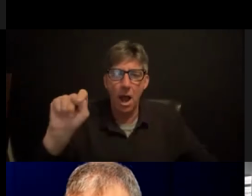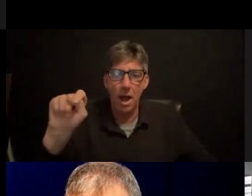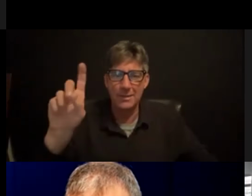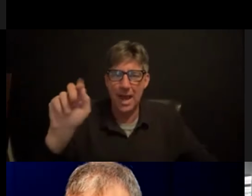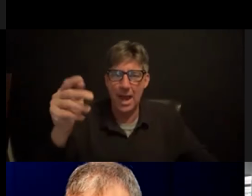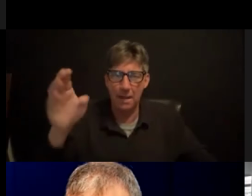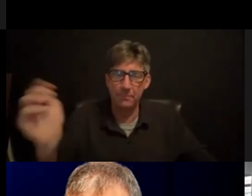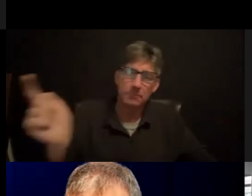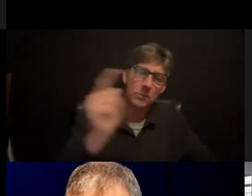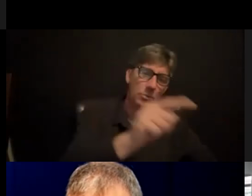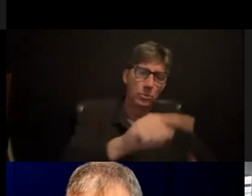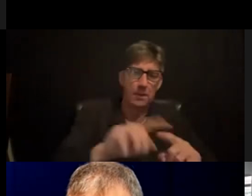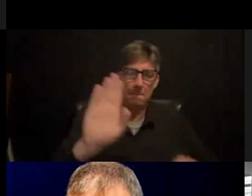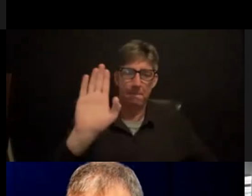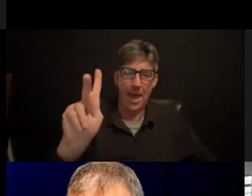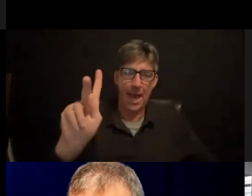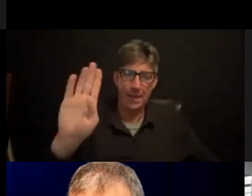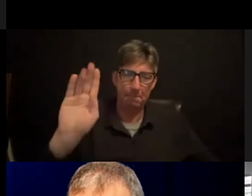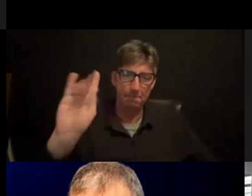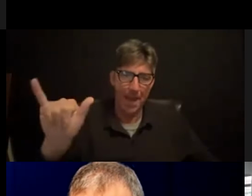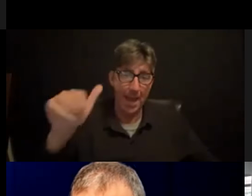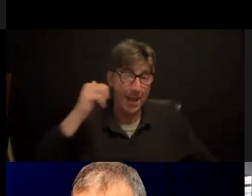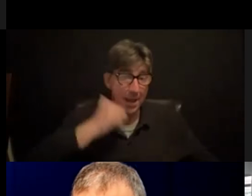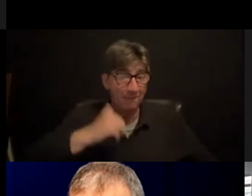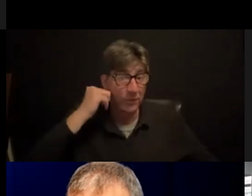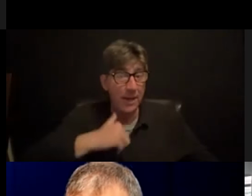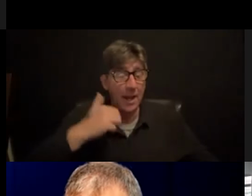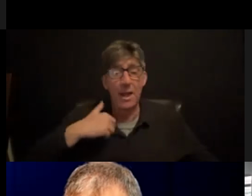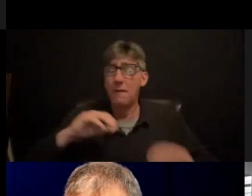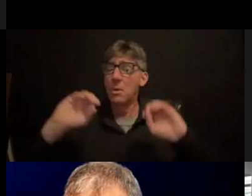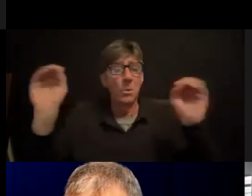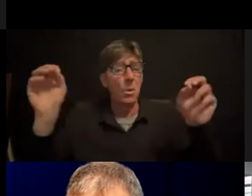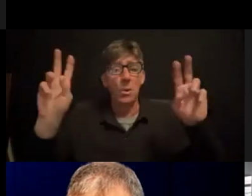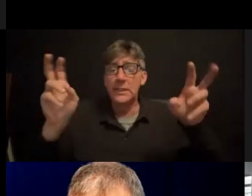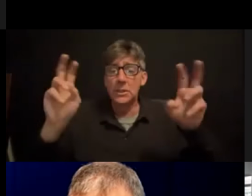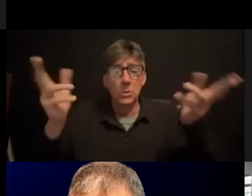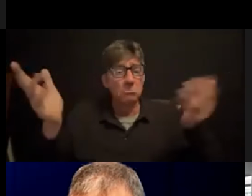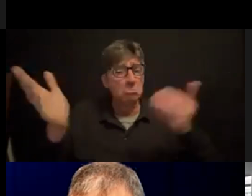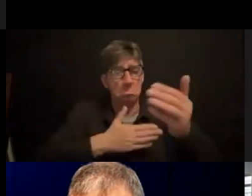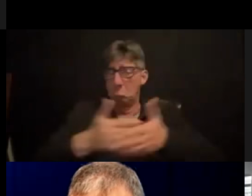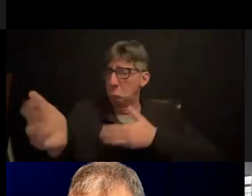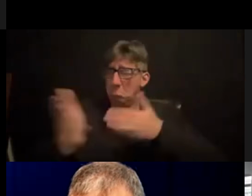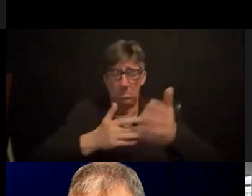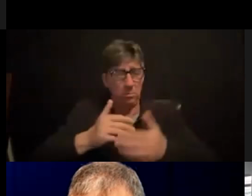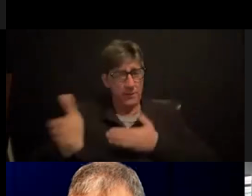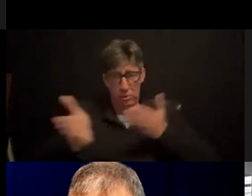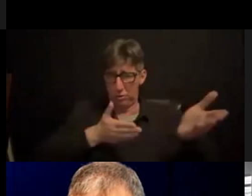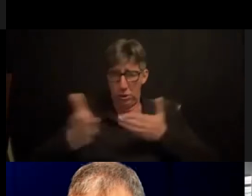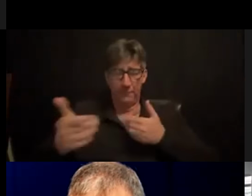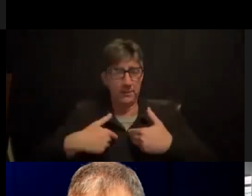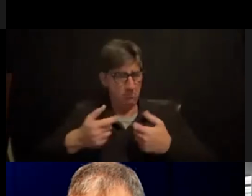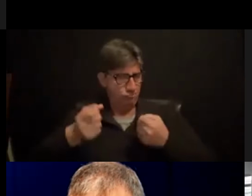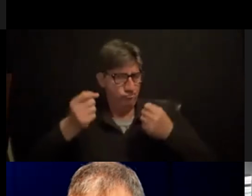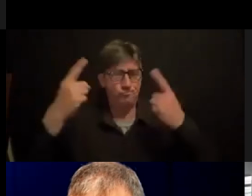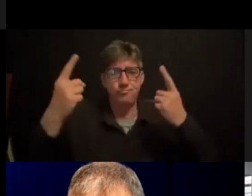Back Bay every single day. I've had no issues whatsoever with the service. I completely understood when you changed